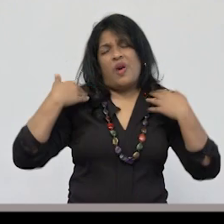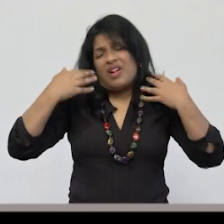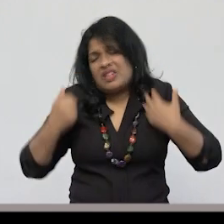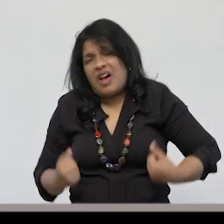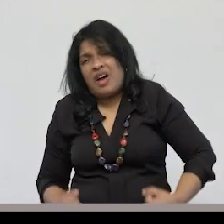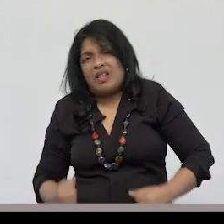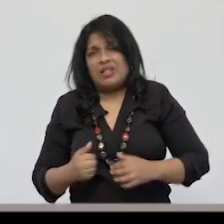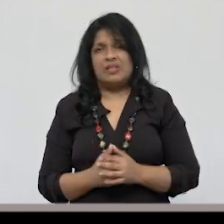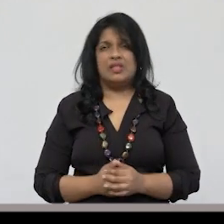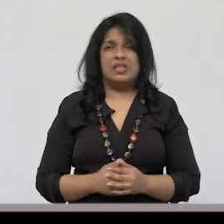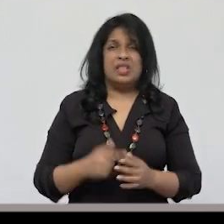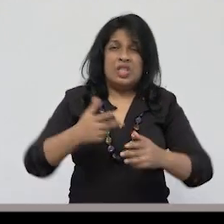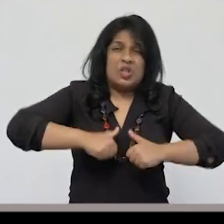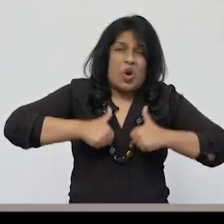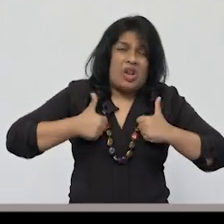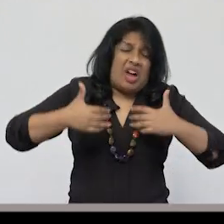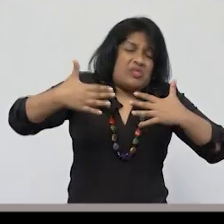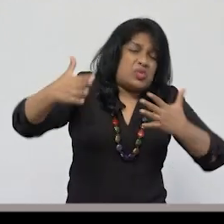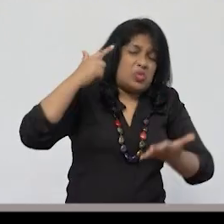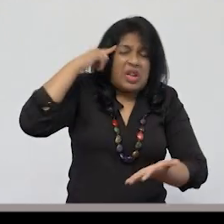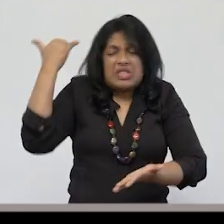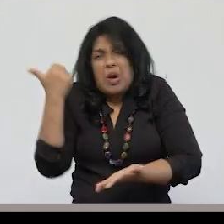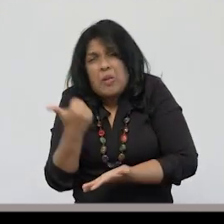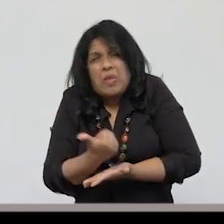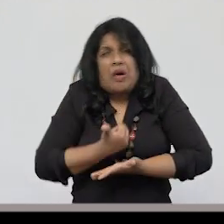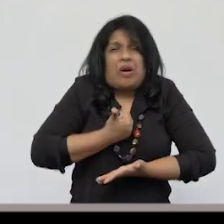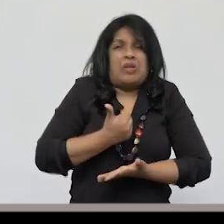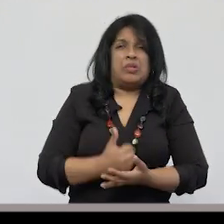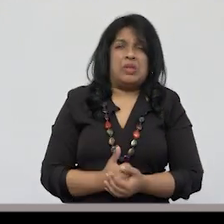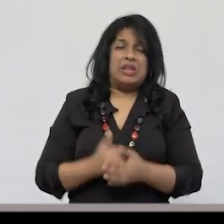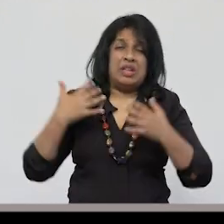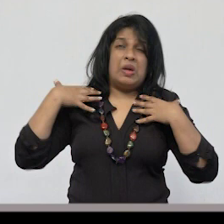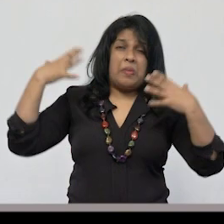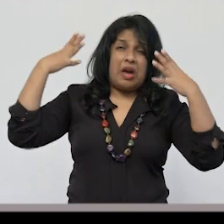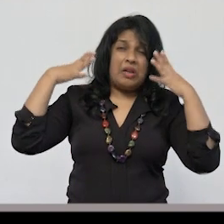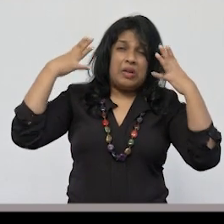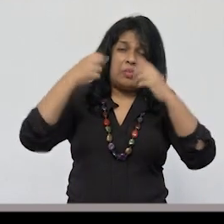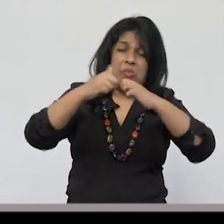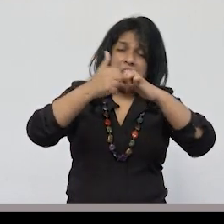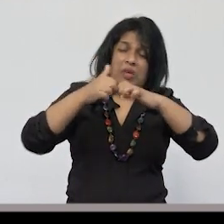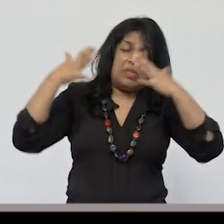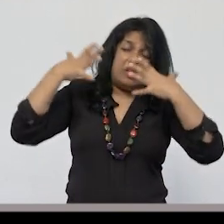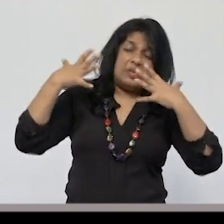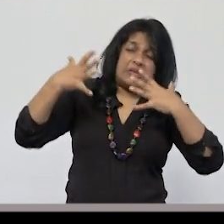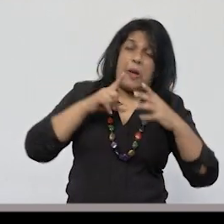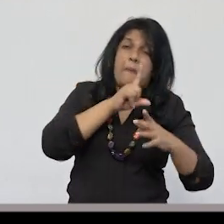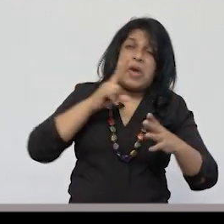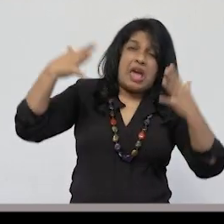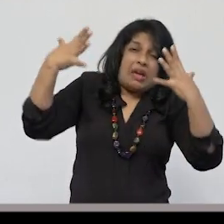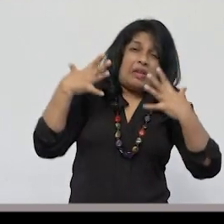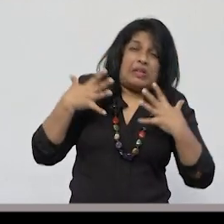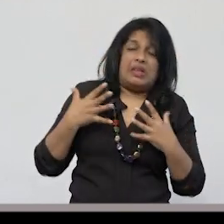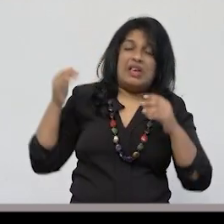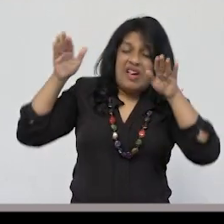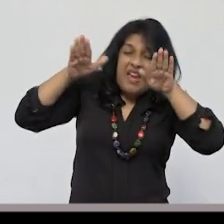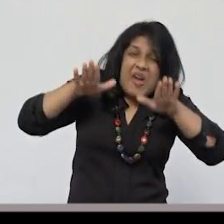burdens. Take my yoke. Partner with me. I'll teach you. I'll teach you